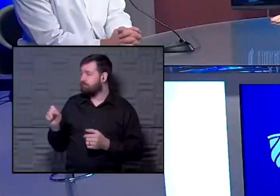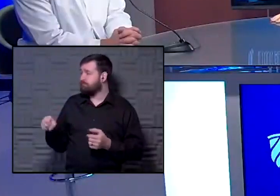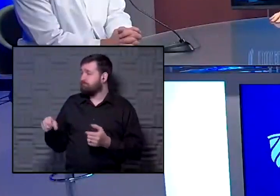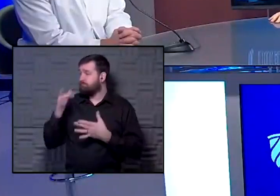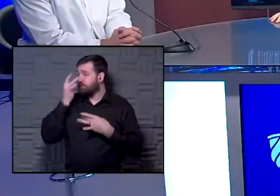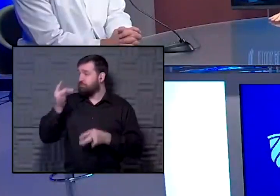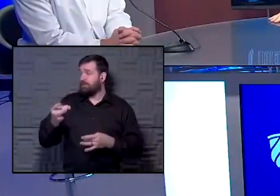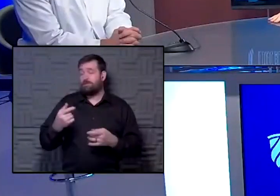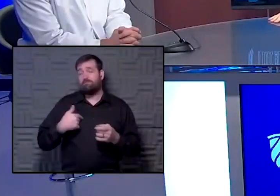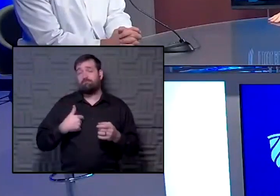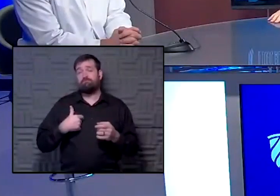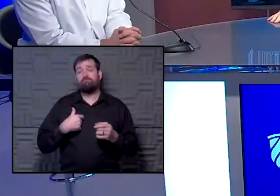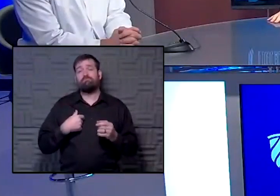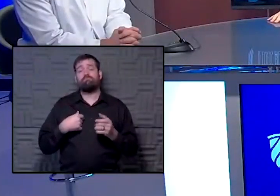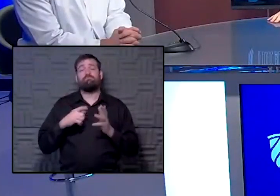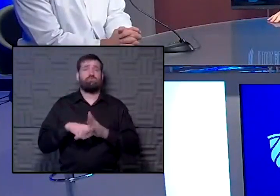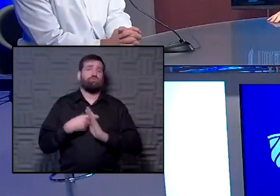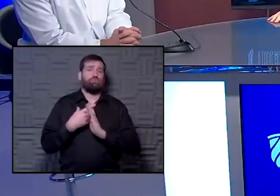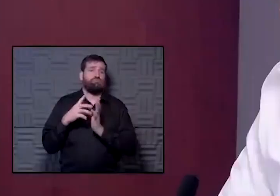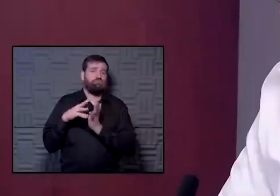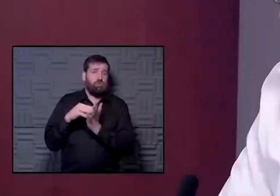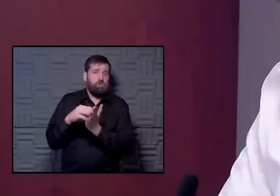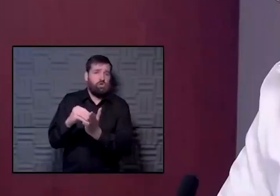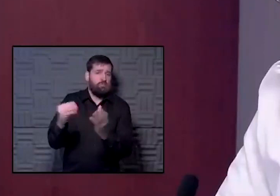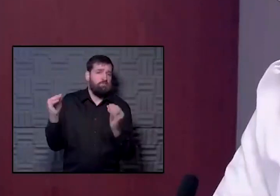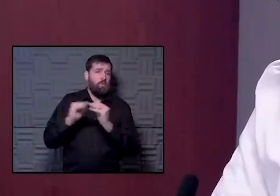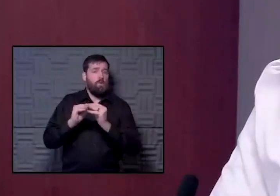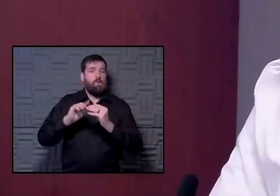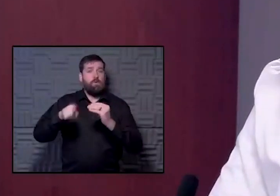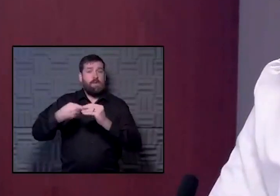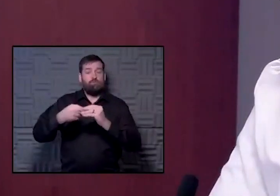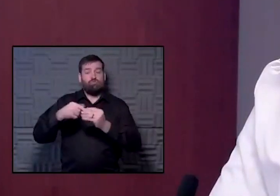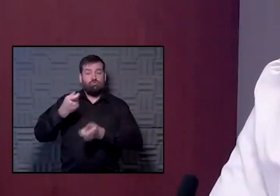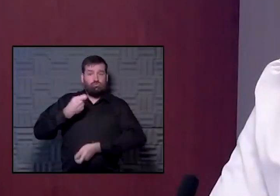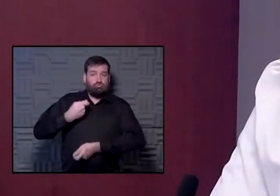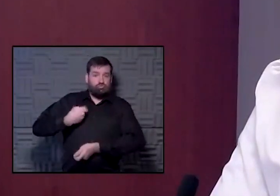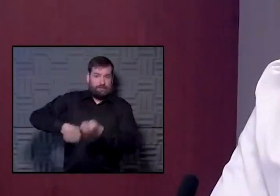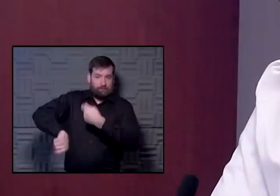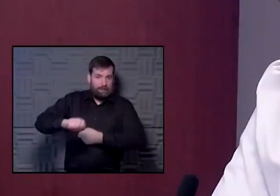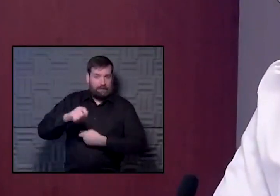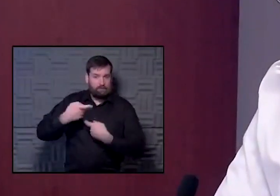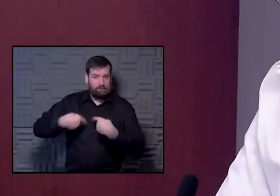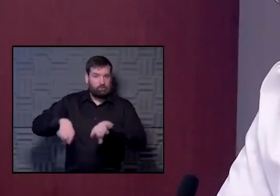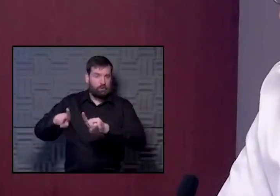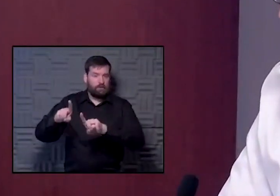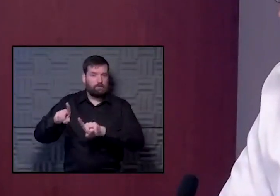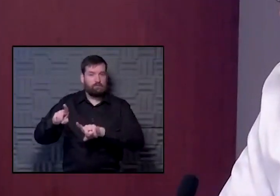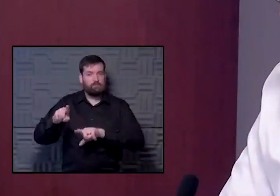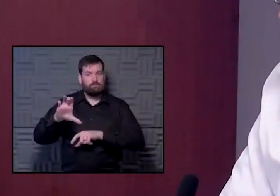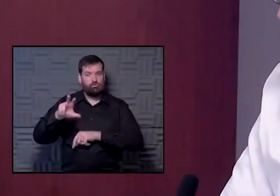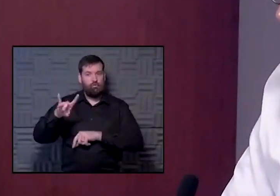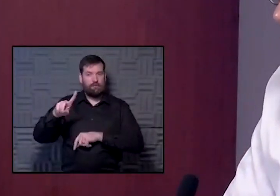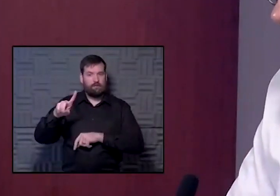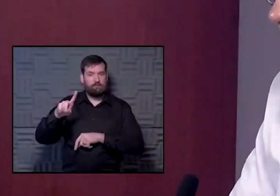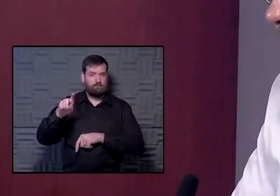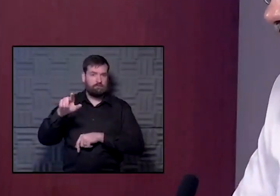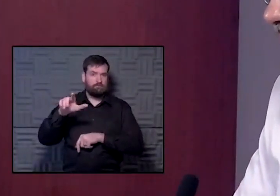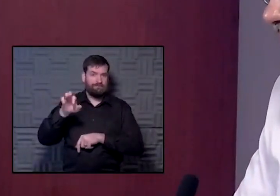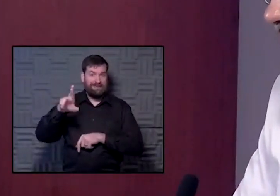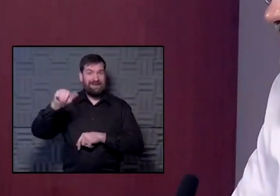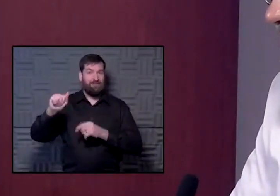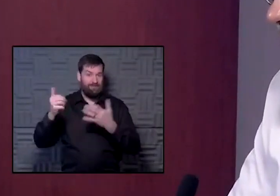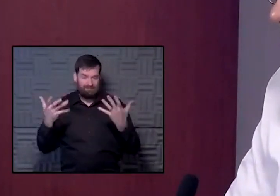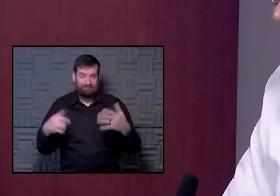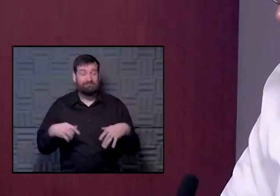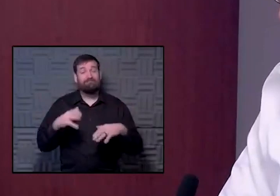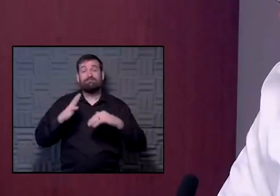is interesting. We're starting to learn a little bit more about transplantation in this COVID era, and I know across the U.S. There have